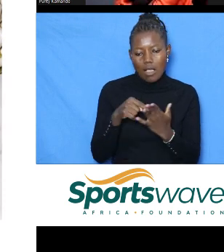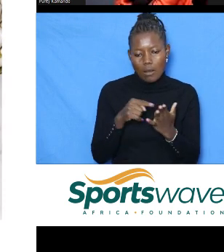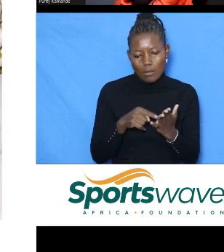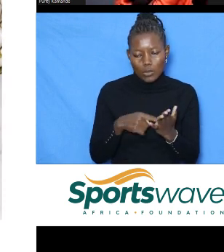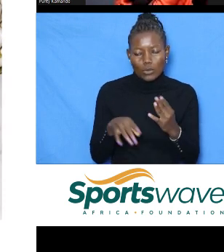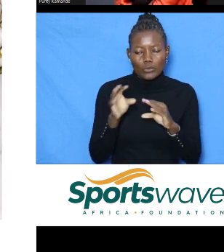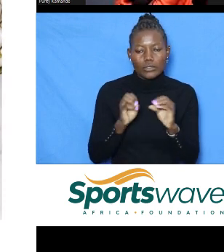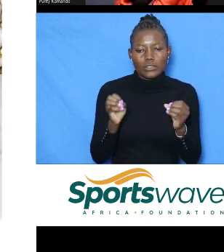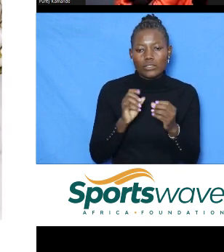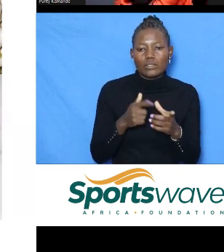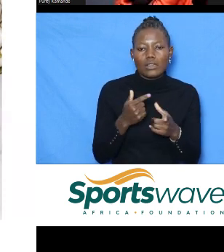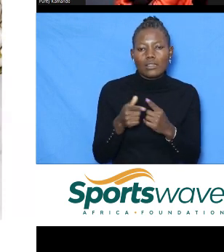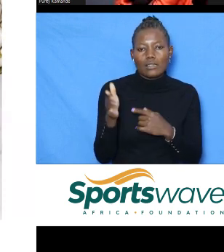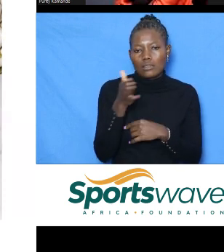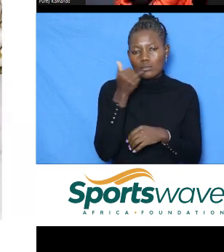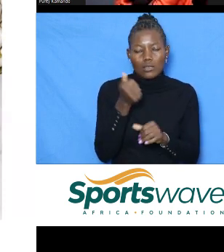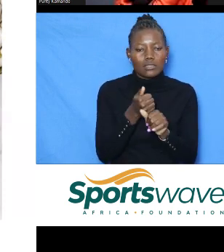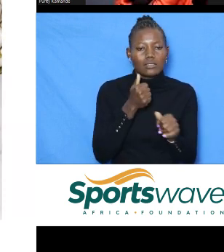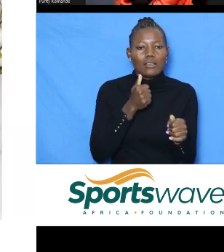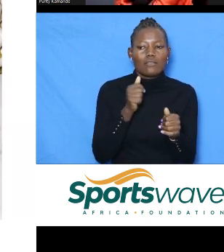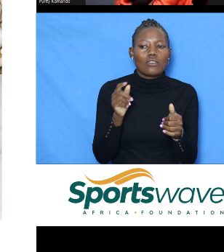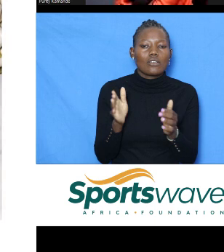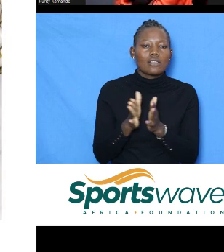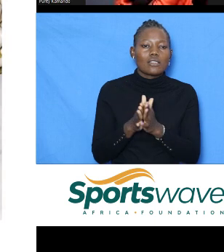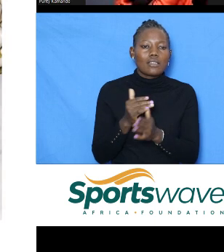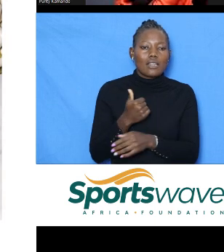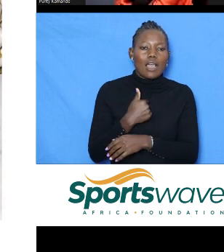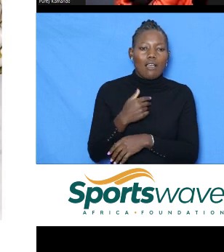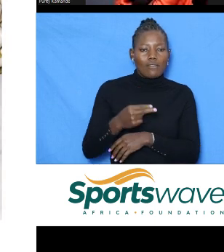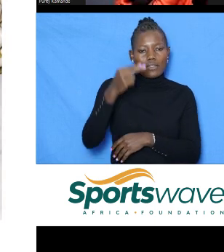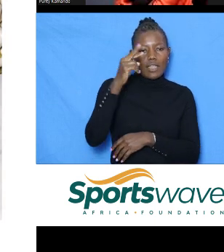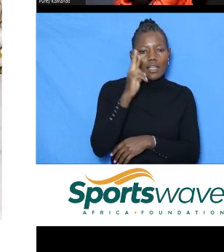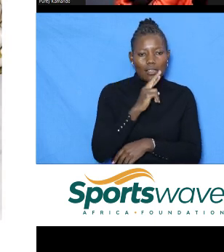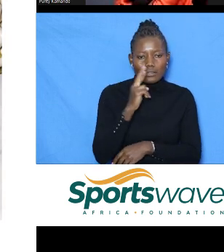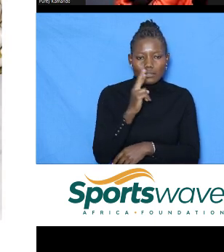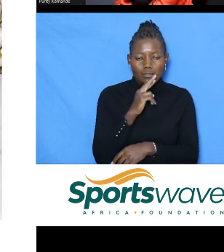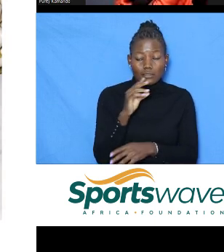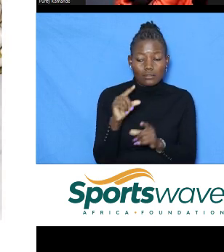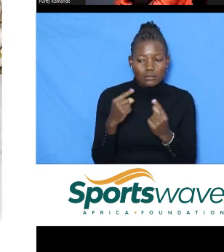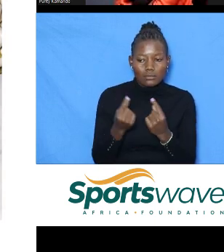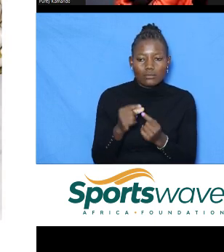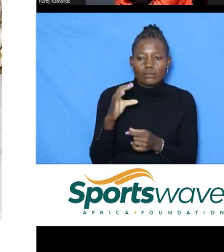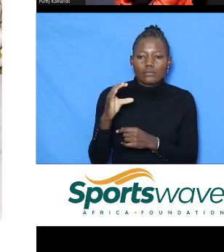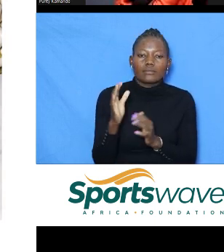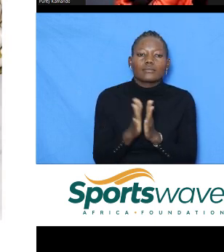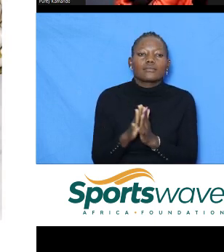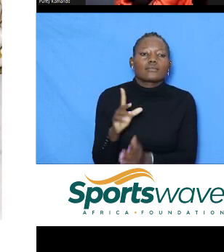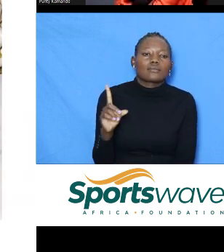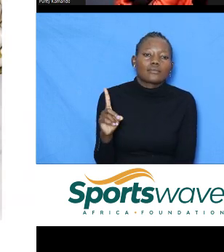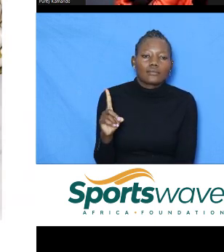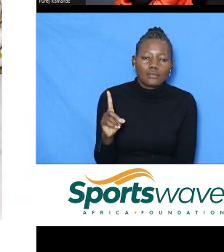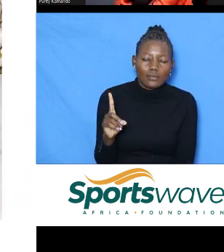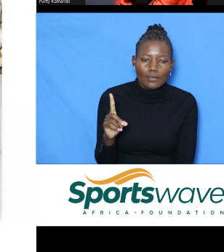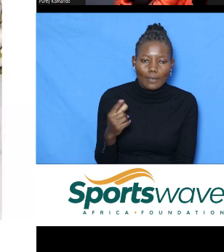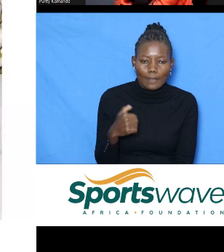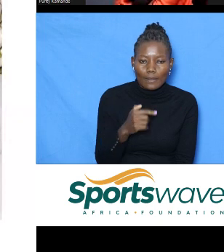source, then it is best to avoid them. Then we have those that we call the high risk. These are your group C and group D supplements.